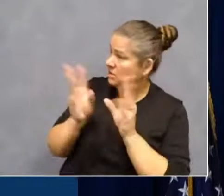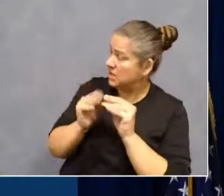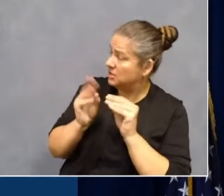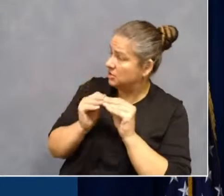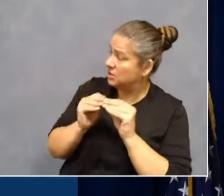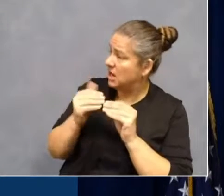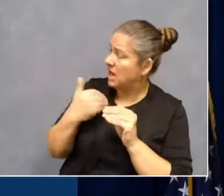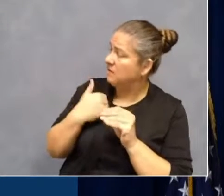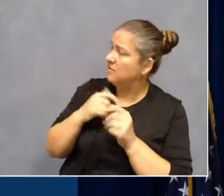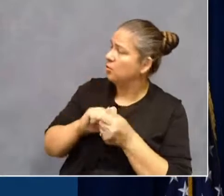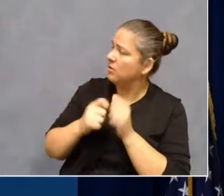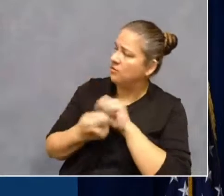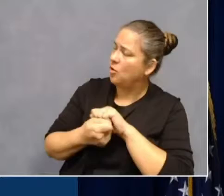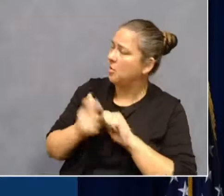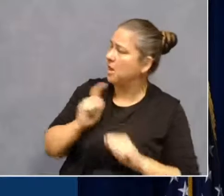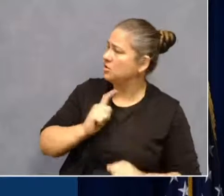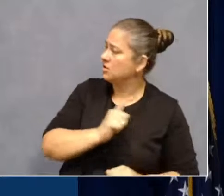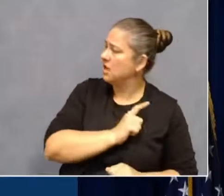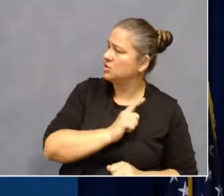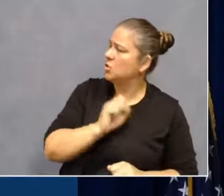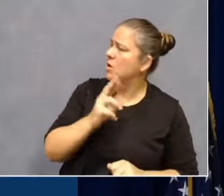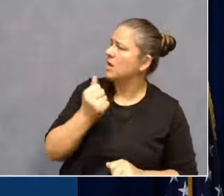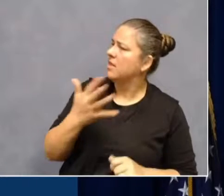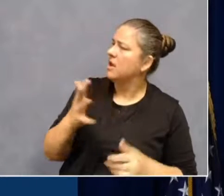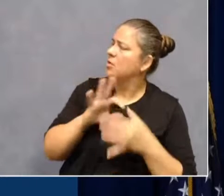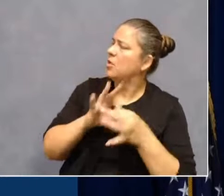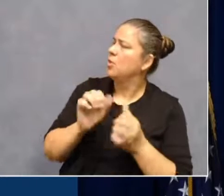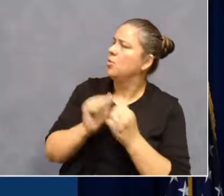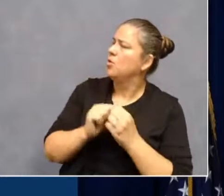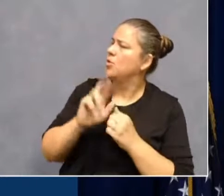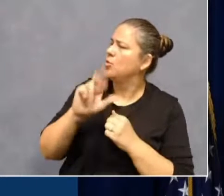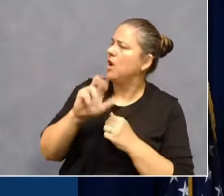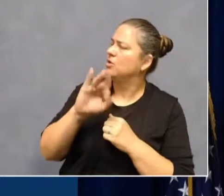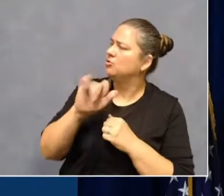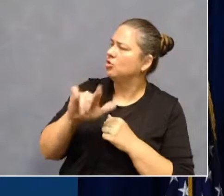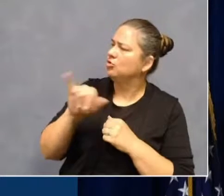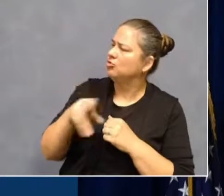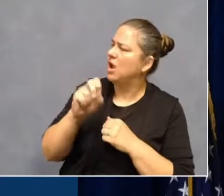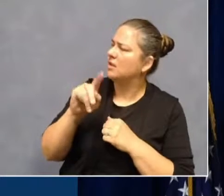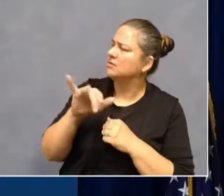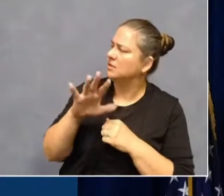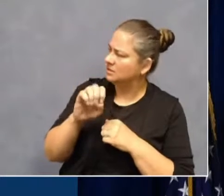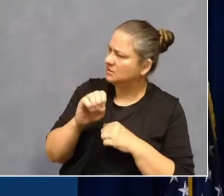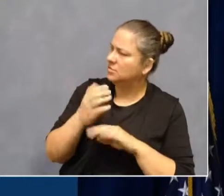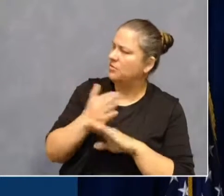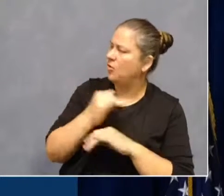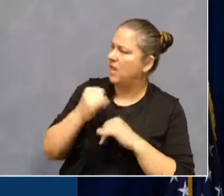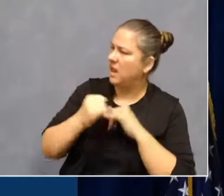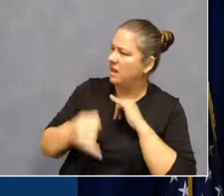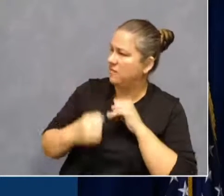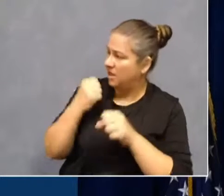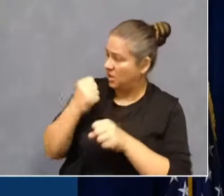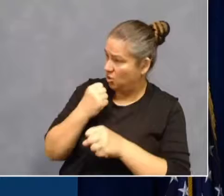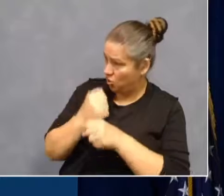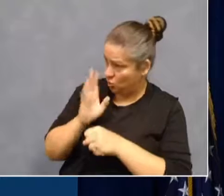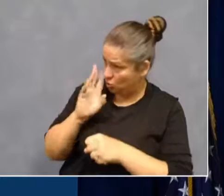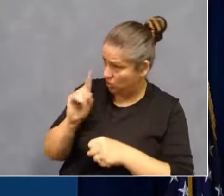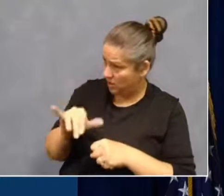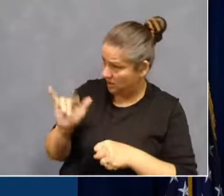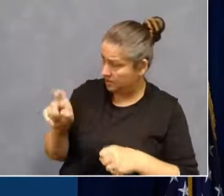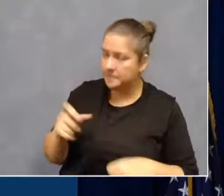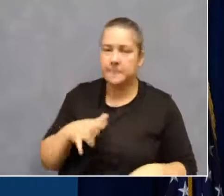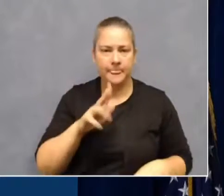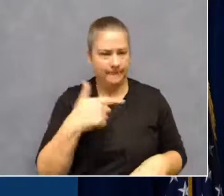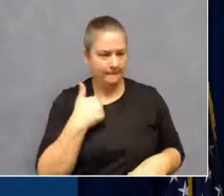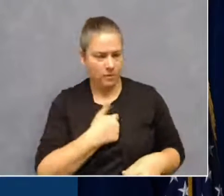legislation or other matters related to racial justice before the end of the year, or does that seem unlikely? We continue to have